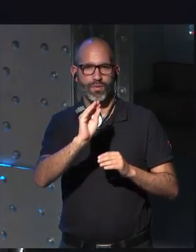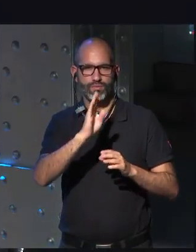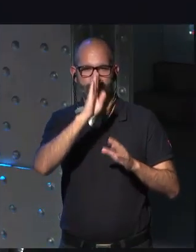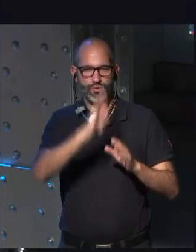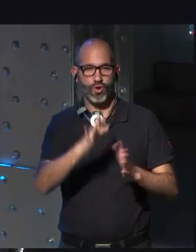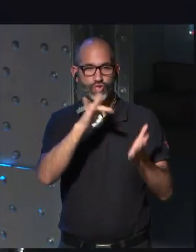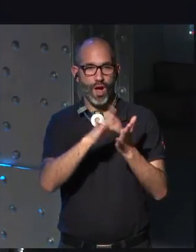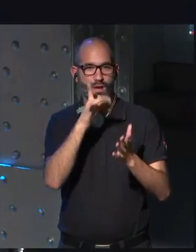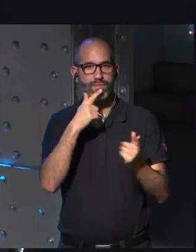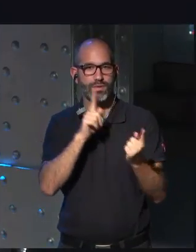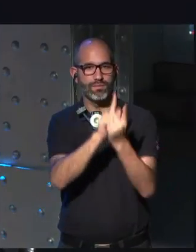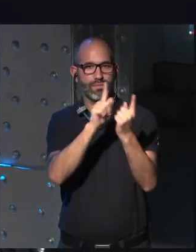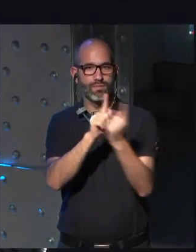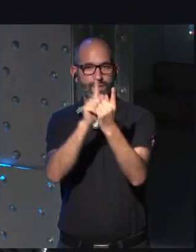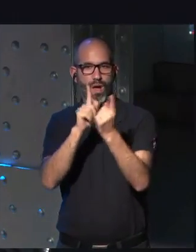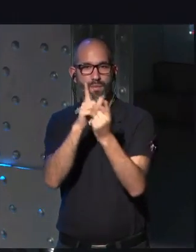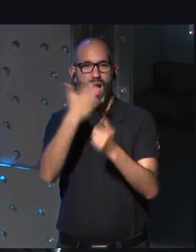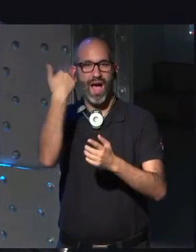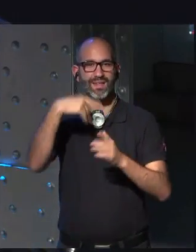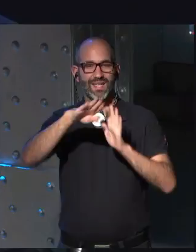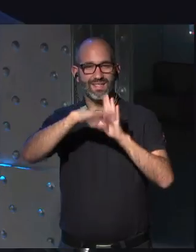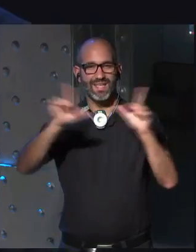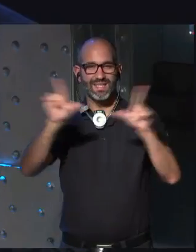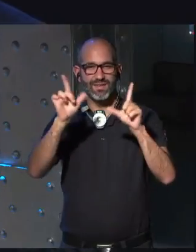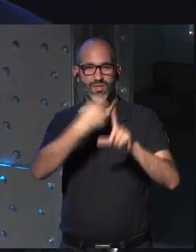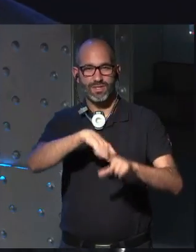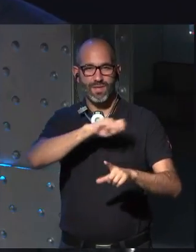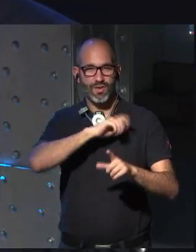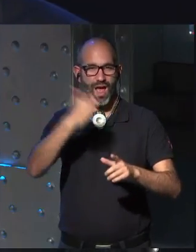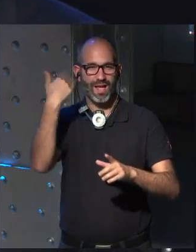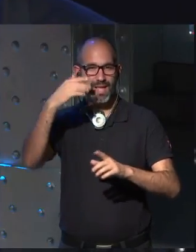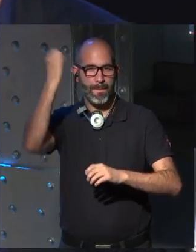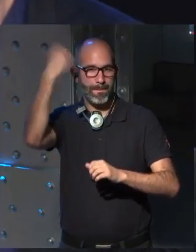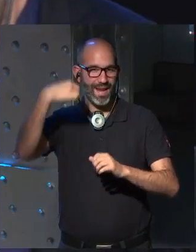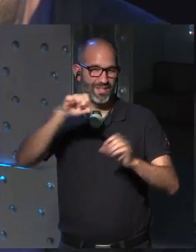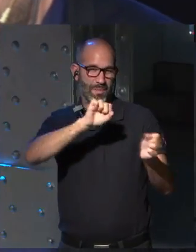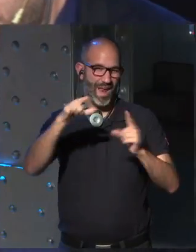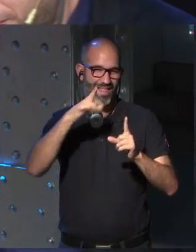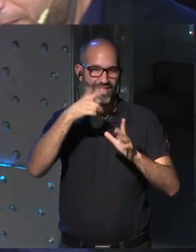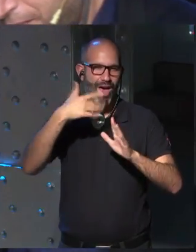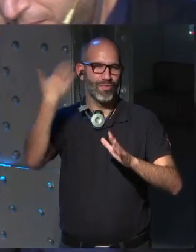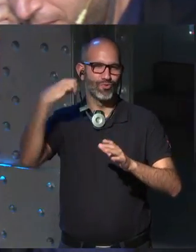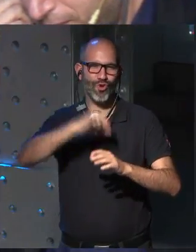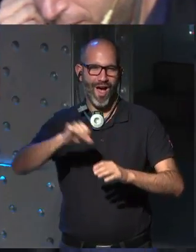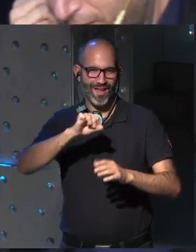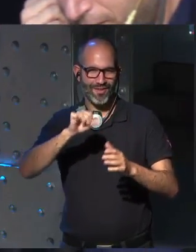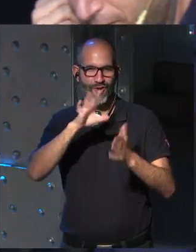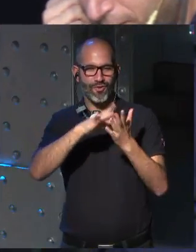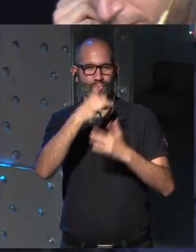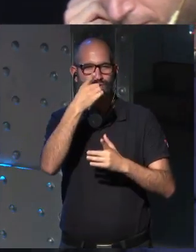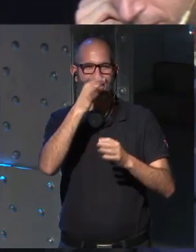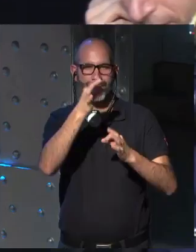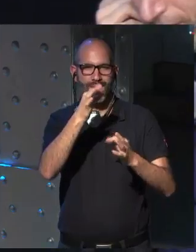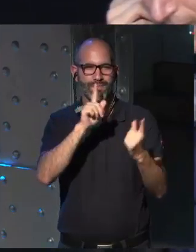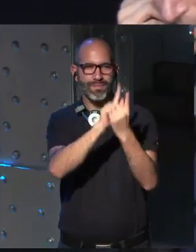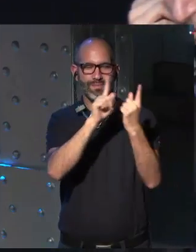specific questions to the people we interview for our program on television, and back in the date of early TV days. And